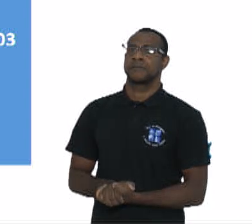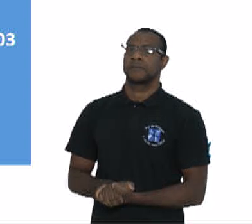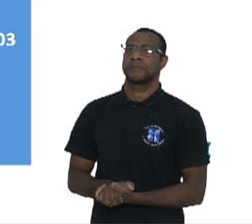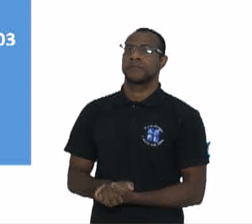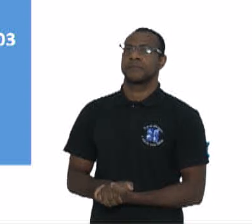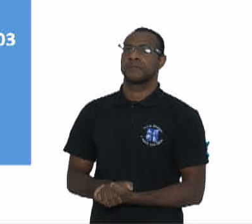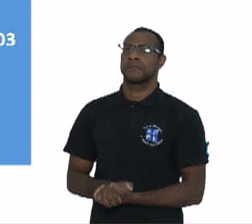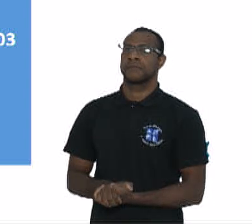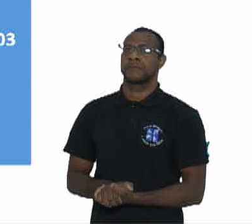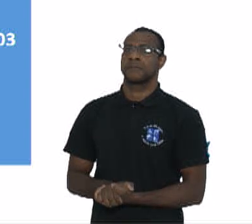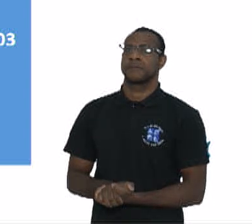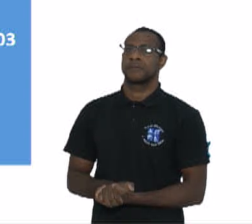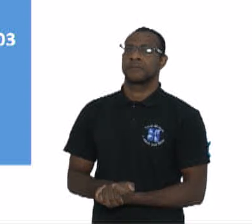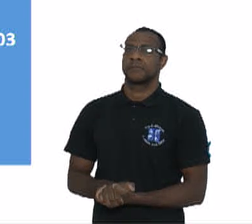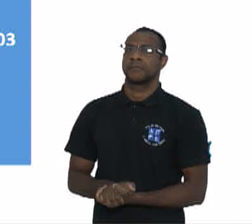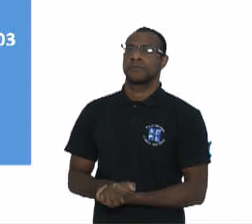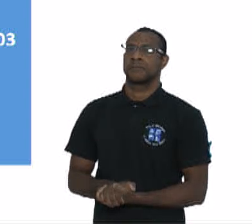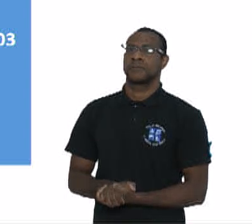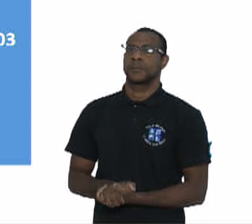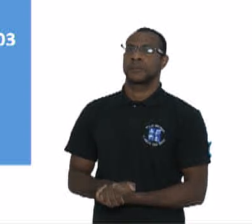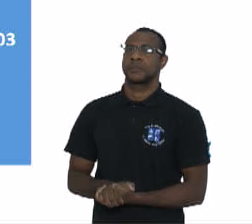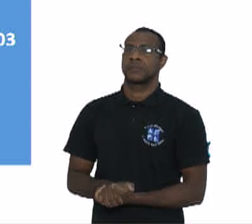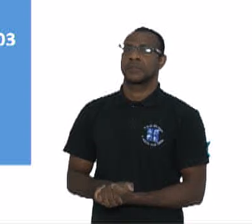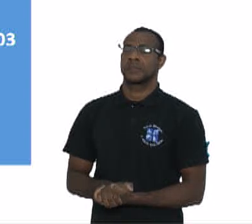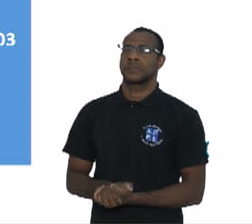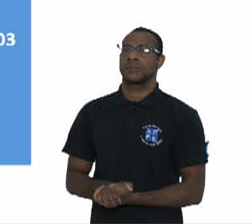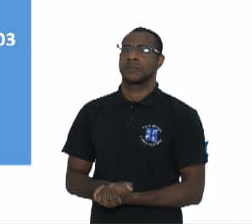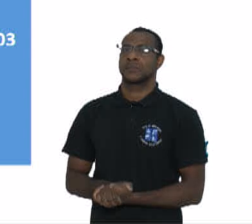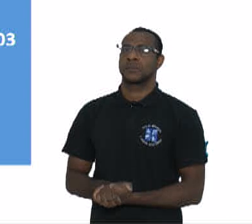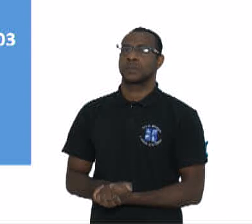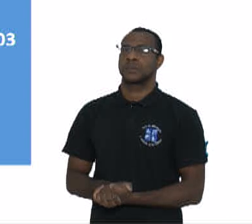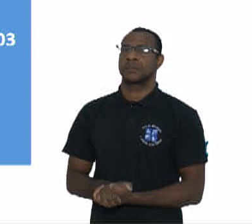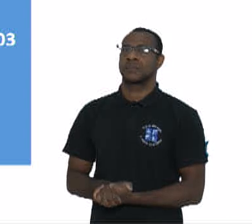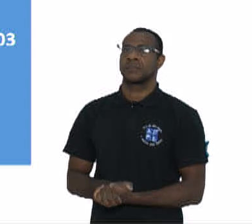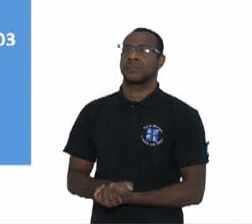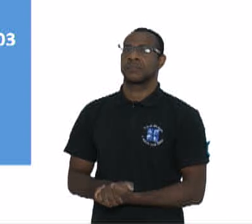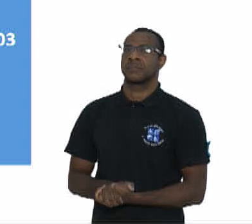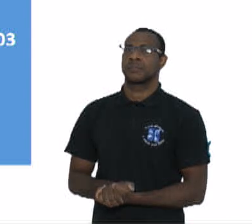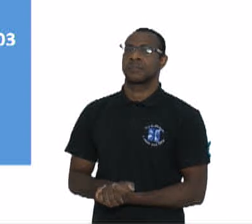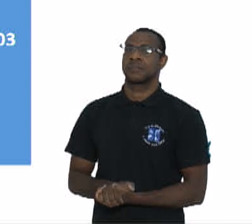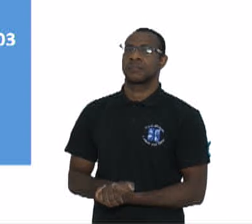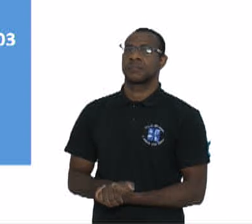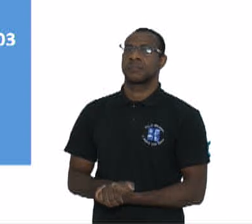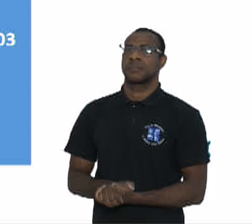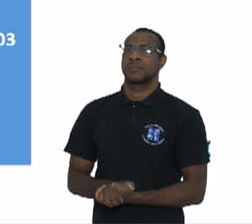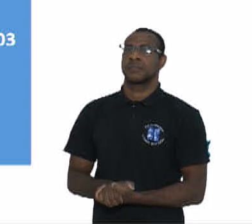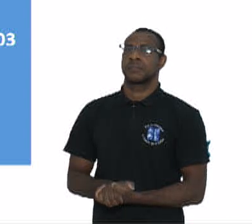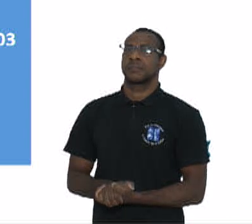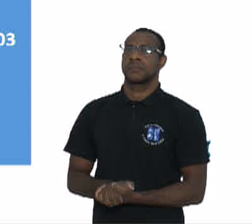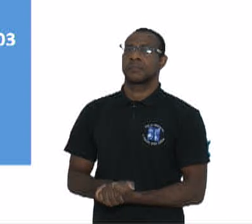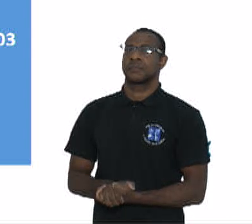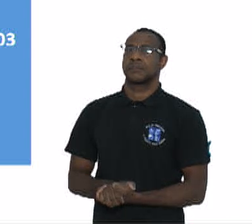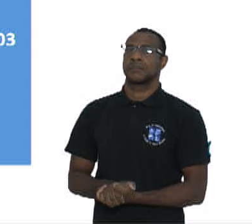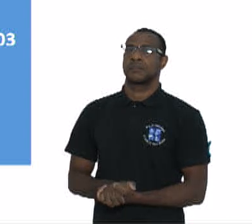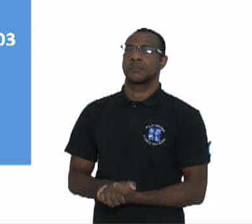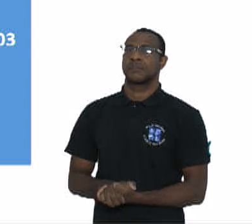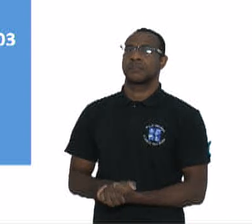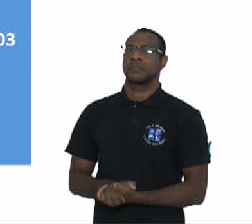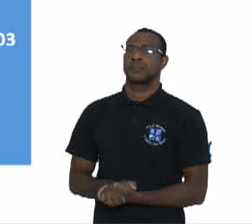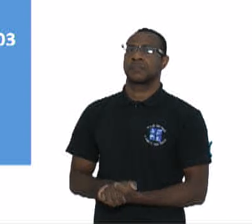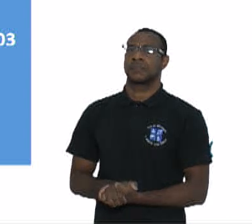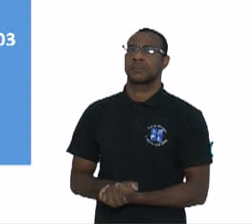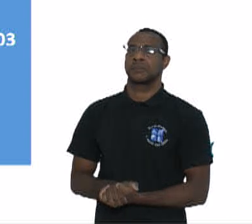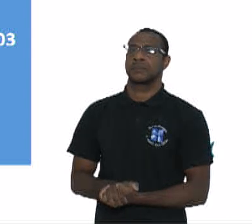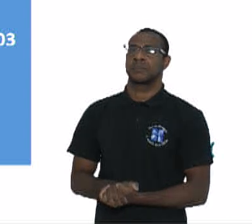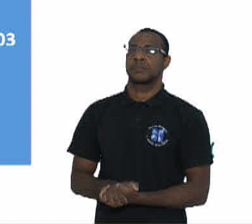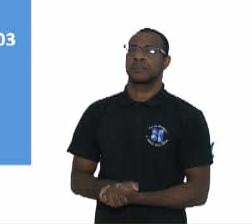and we played volleyball with some of the local people. They are very friendly. In addition, I loved the hotel because